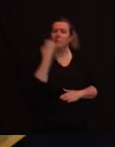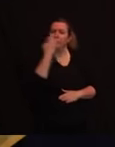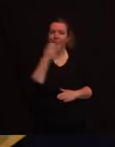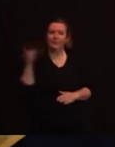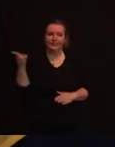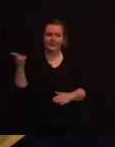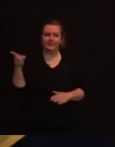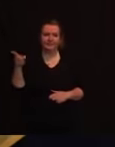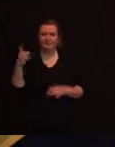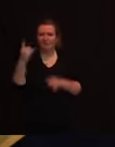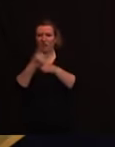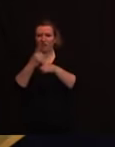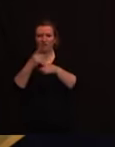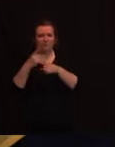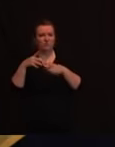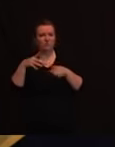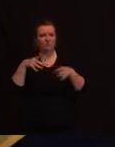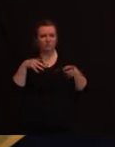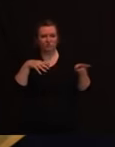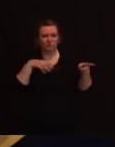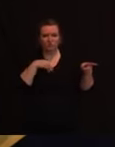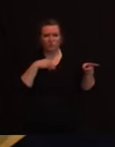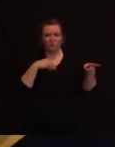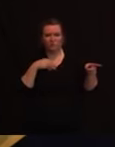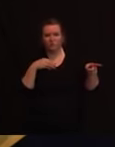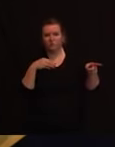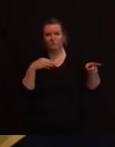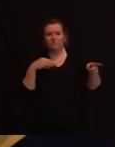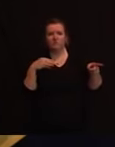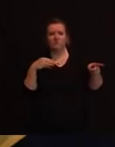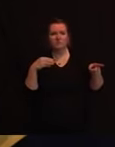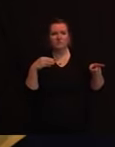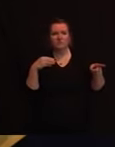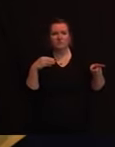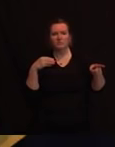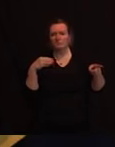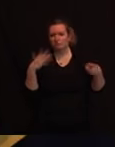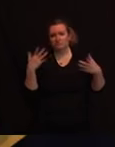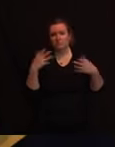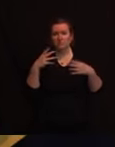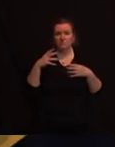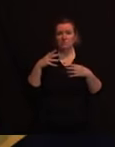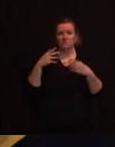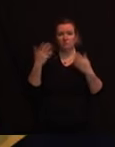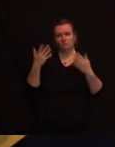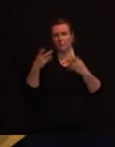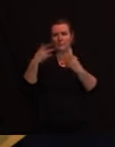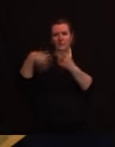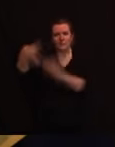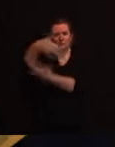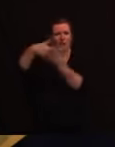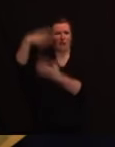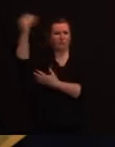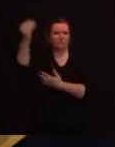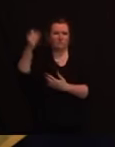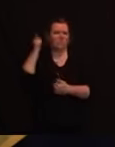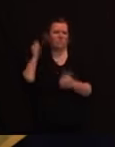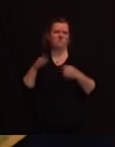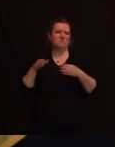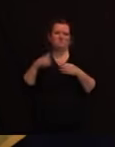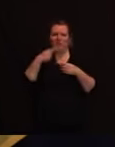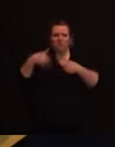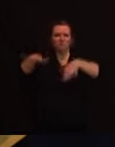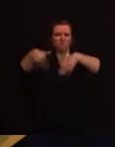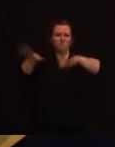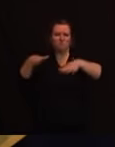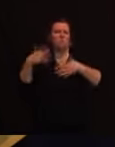for having not only a large gathering in front, but having a back room filled with people consuming alcohol. And the Alcoholic Beverage